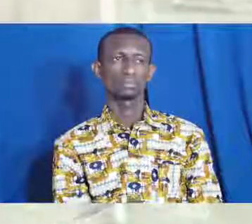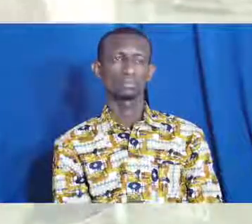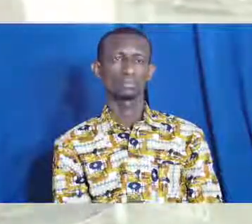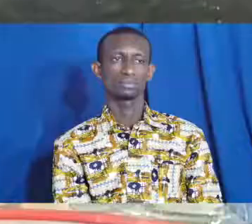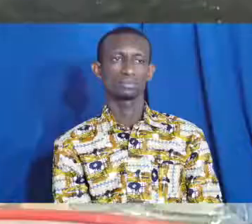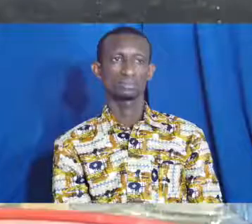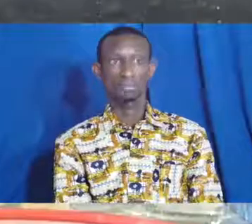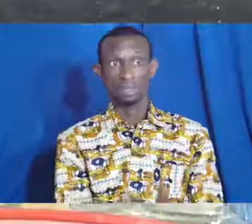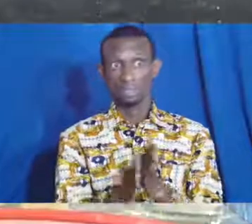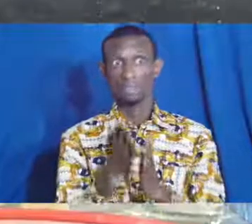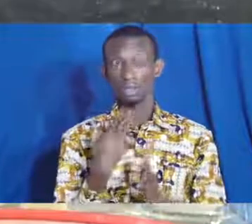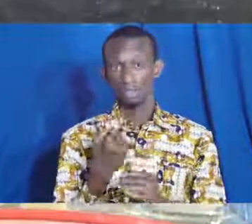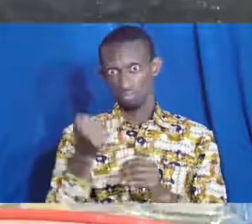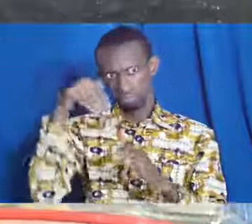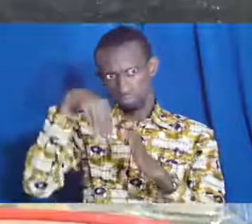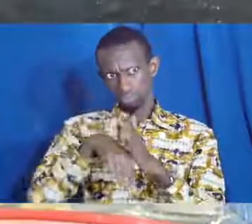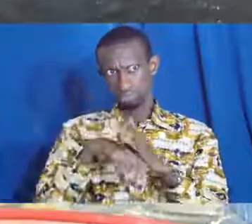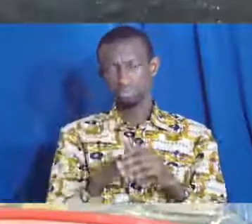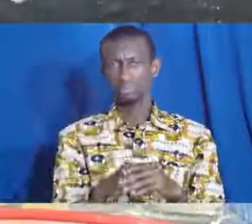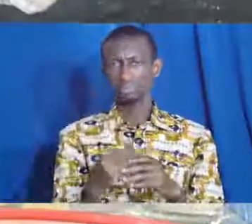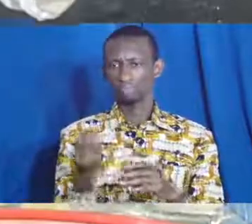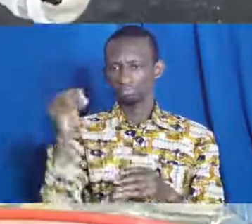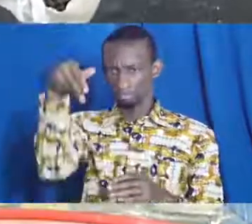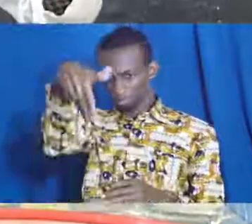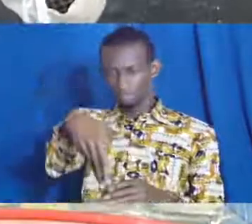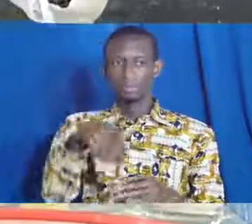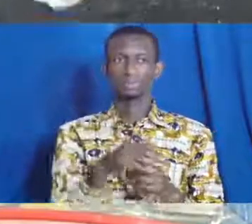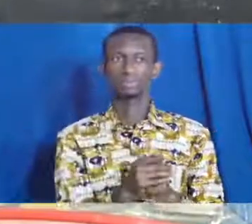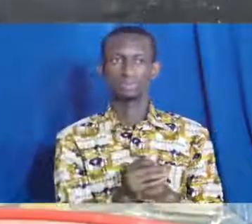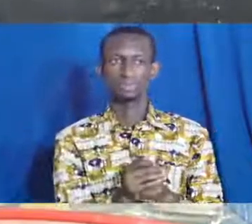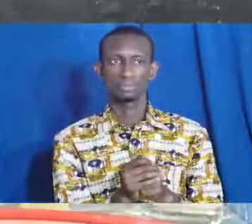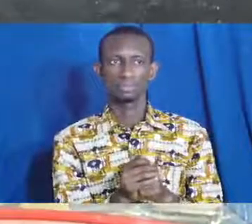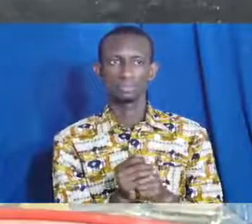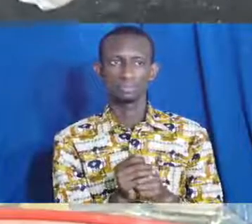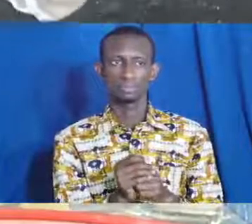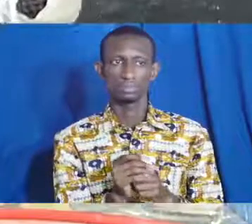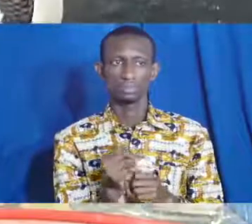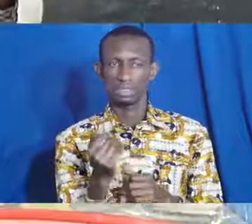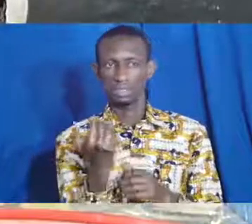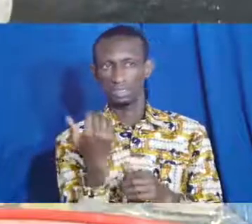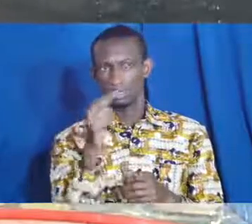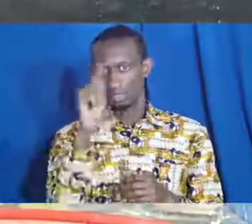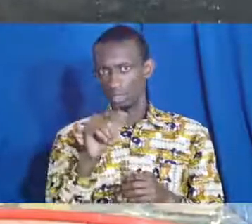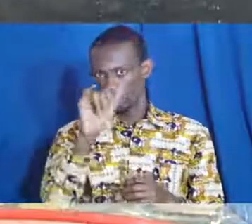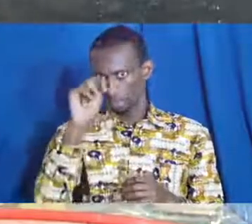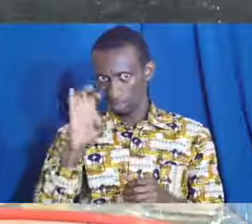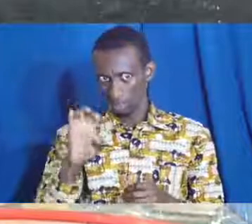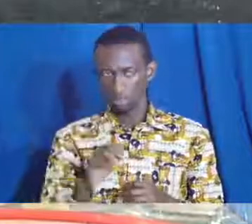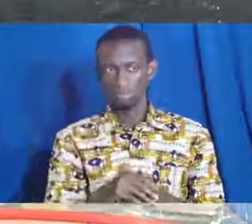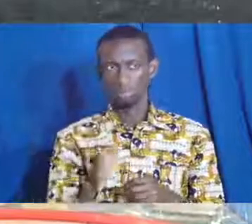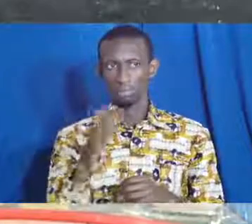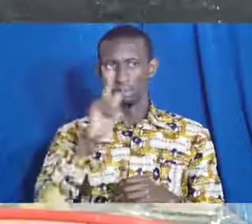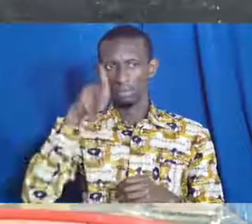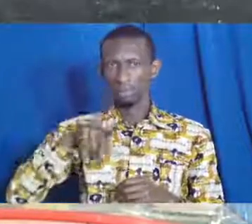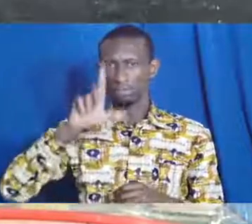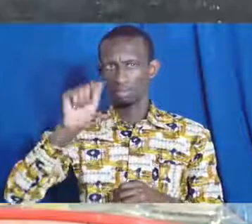And I'm just going to dip this zinc strip or zinc plate in this solution,